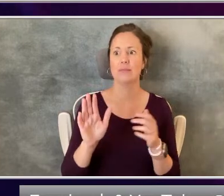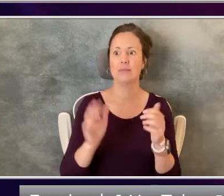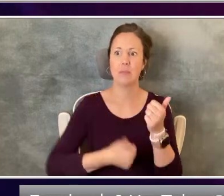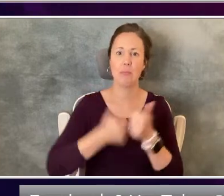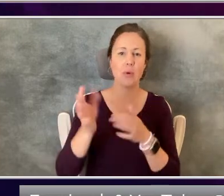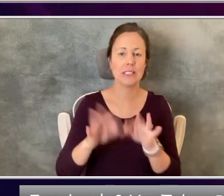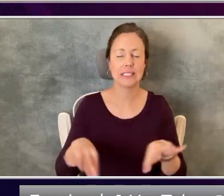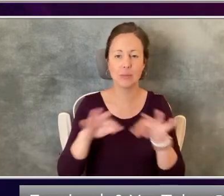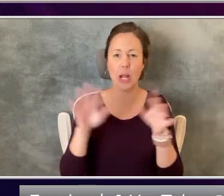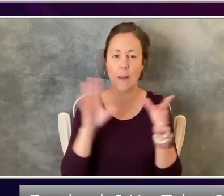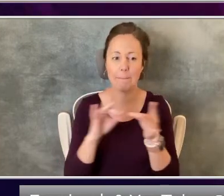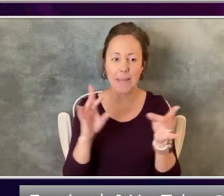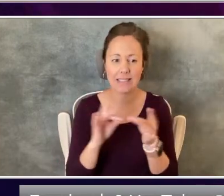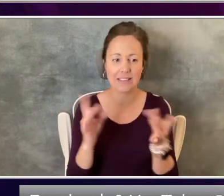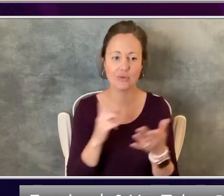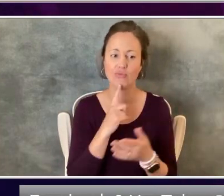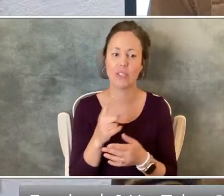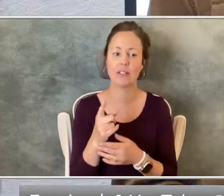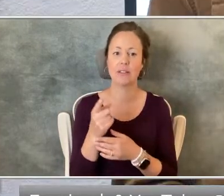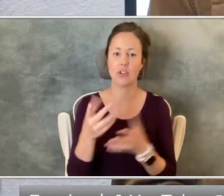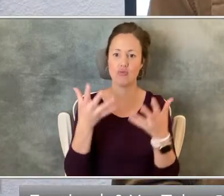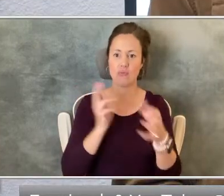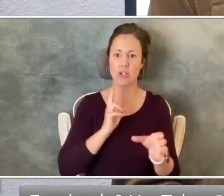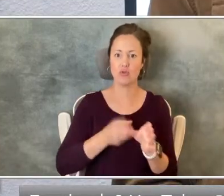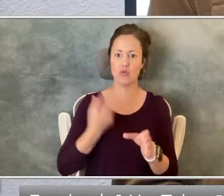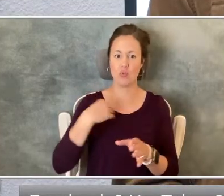so passionately want to join us this morning?